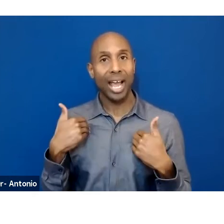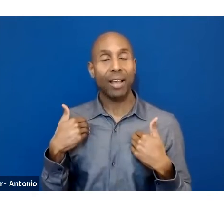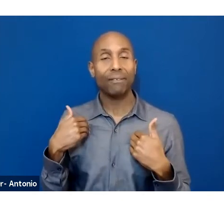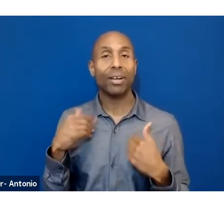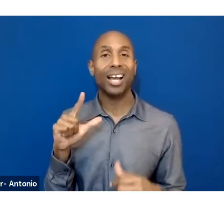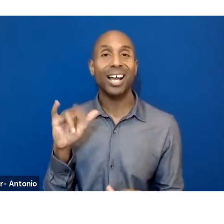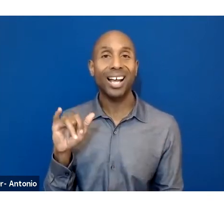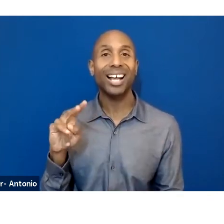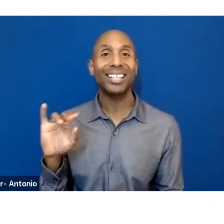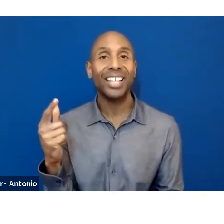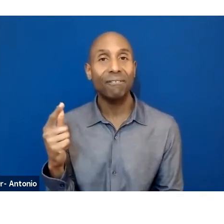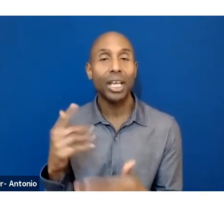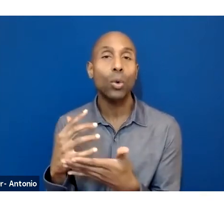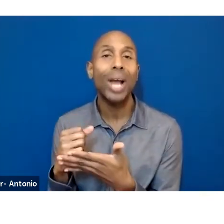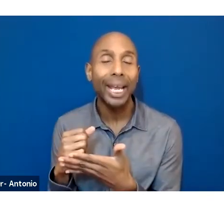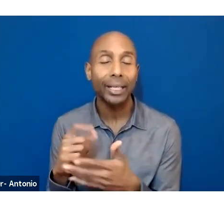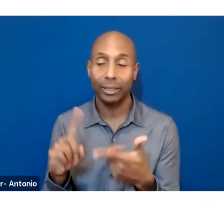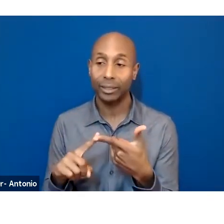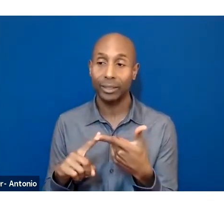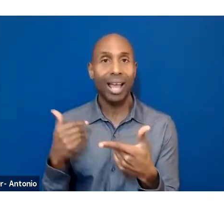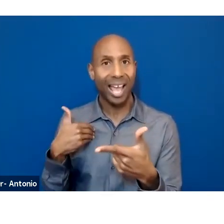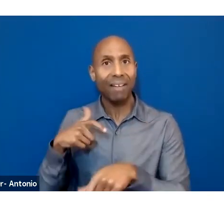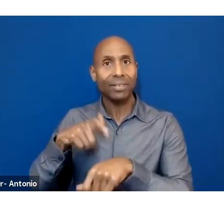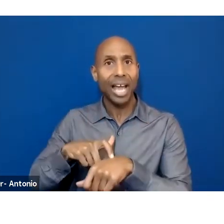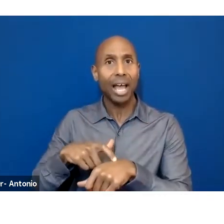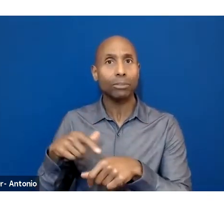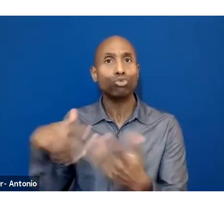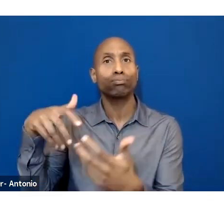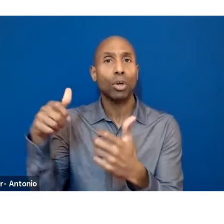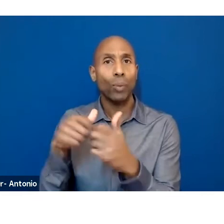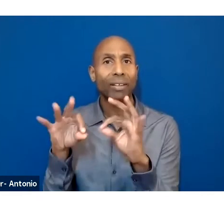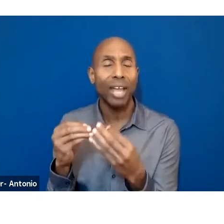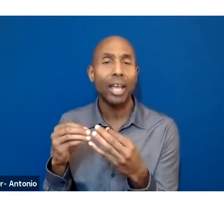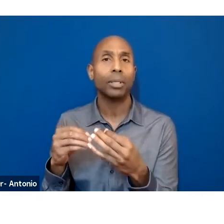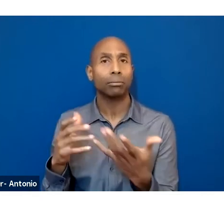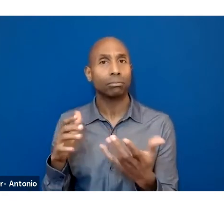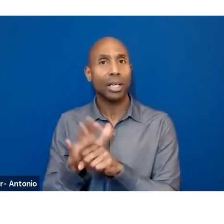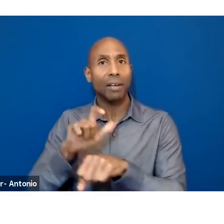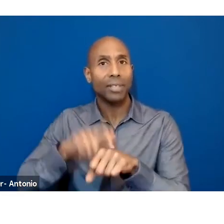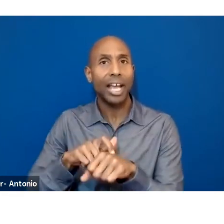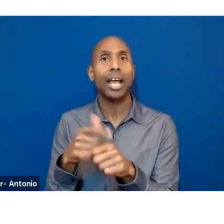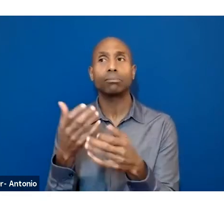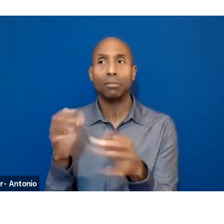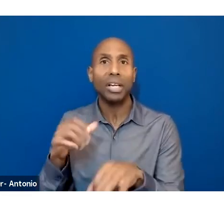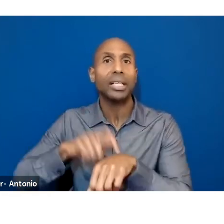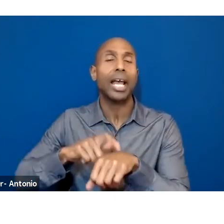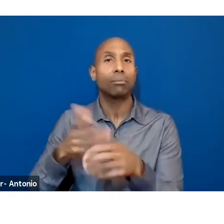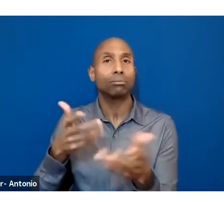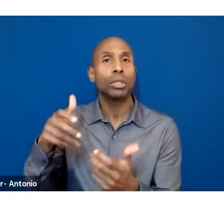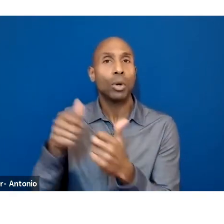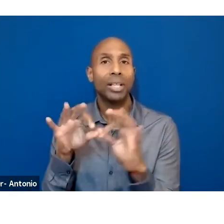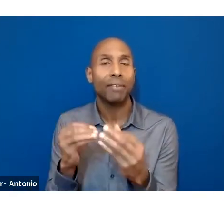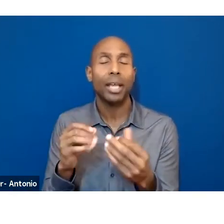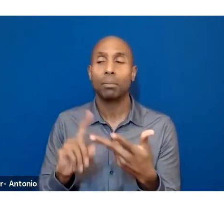to spend with their family, to have free time to spend with their family, have enough to enjoy the kinds of extracurricular